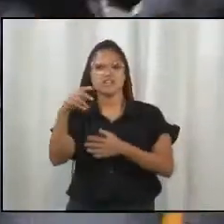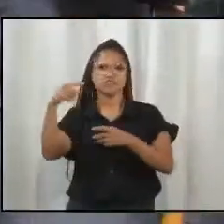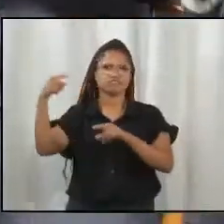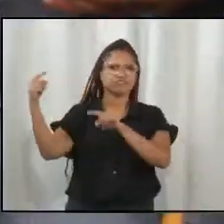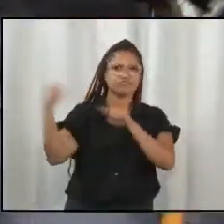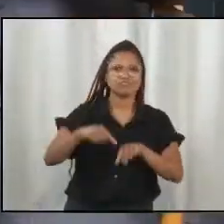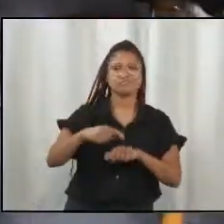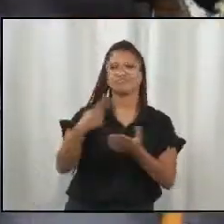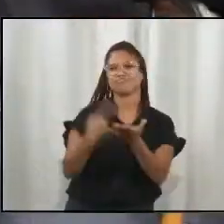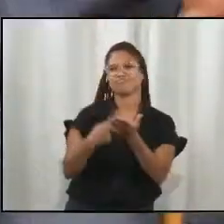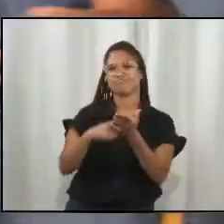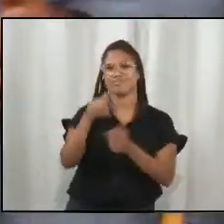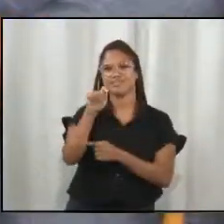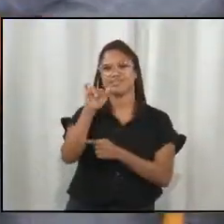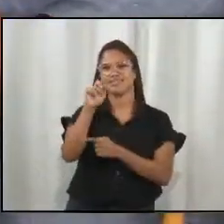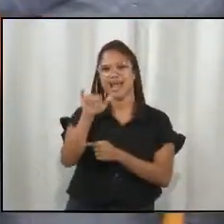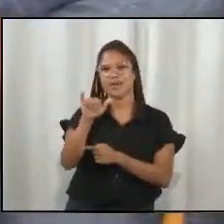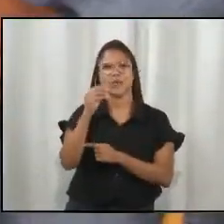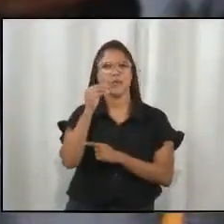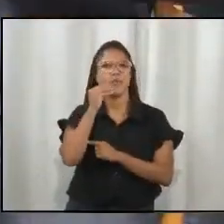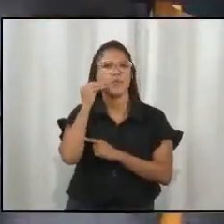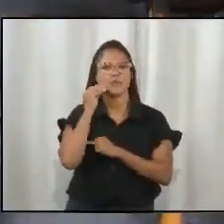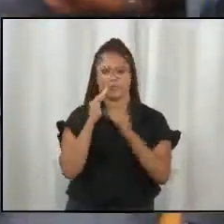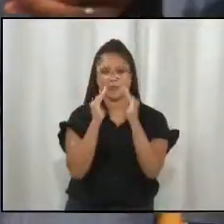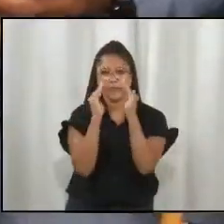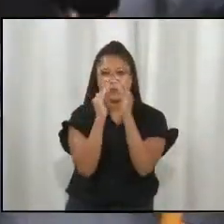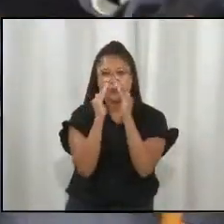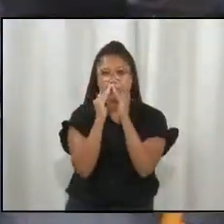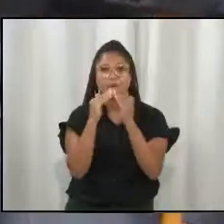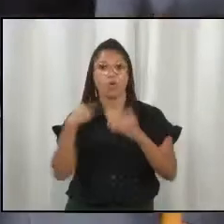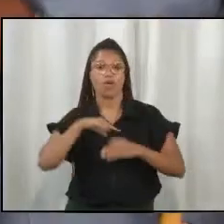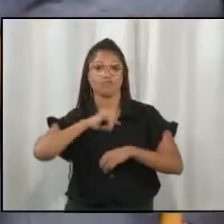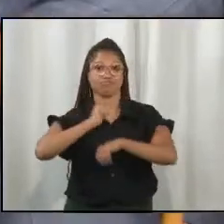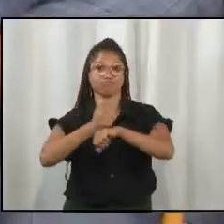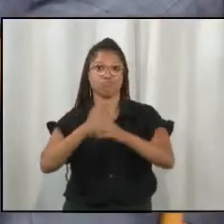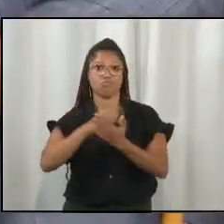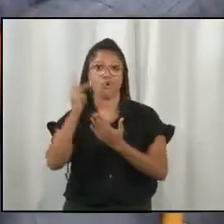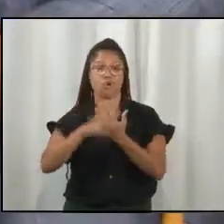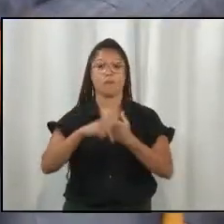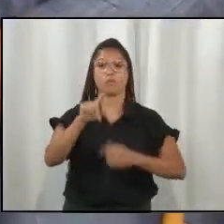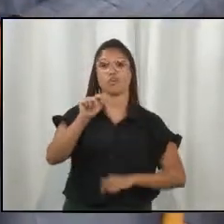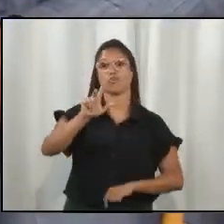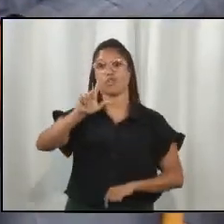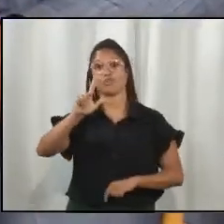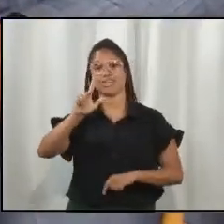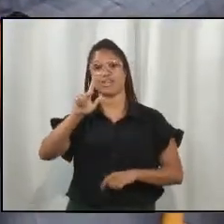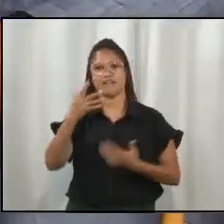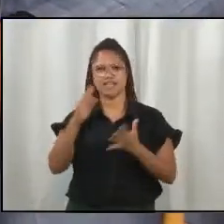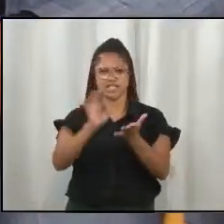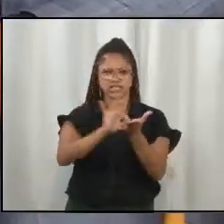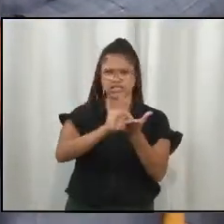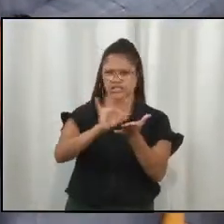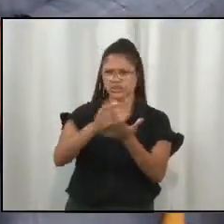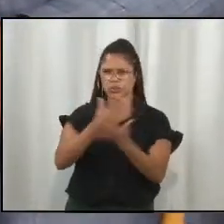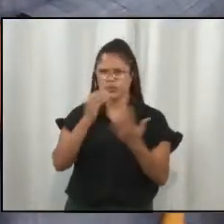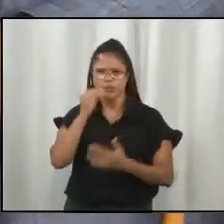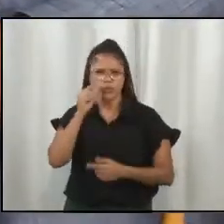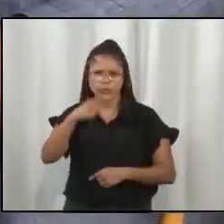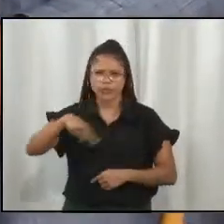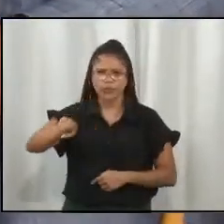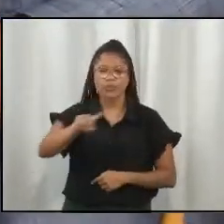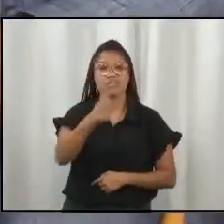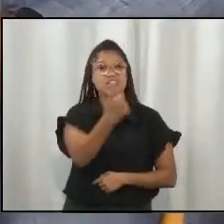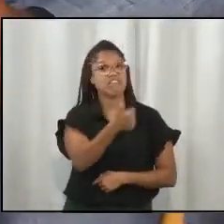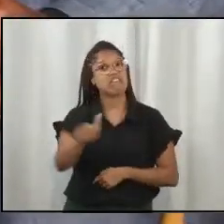our city's tiny home program. Our 2023 point-in-time homeless count showed that on any given night, we have